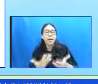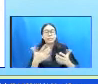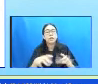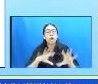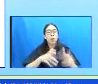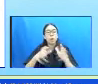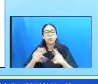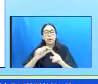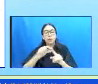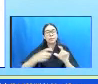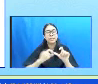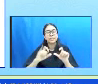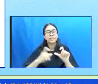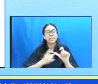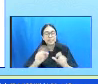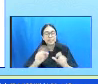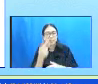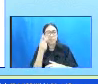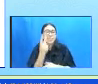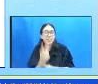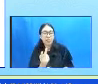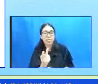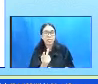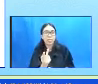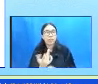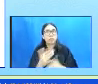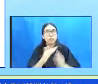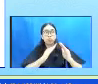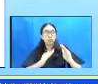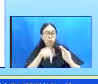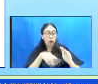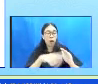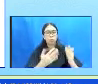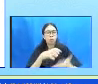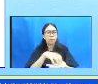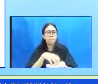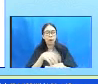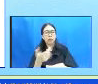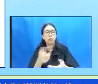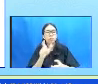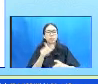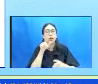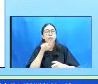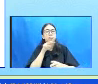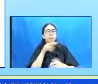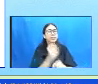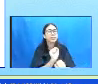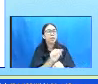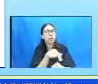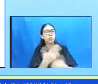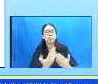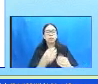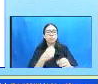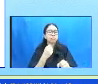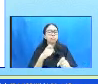water, floor by floor. Another issue is palm oil, where I think it's clear that everyone agrees